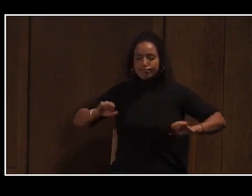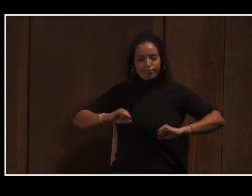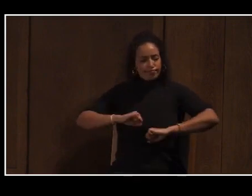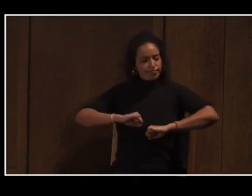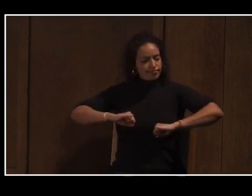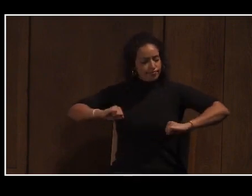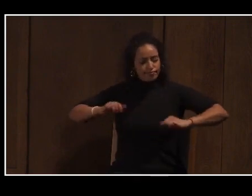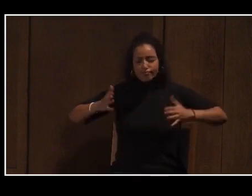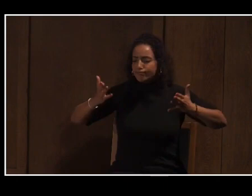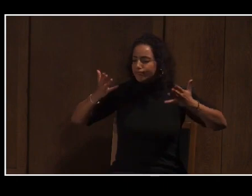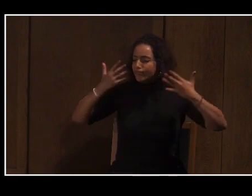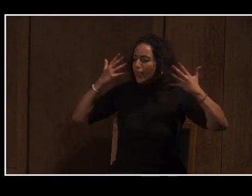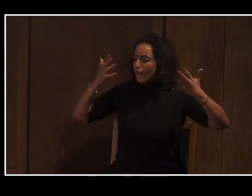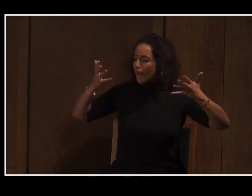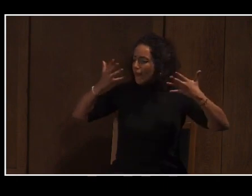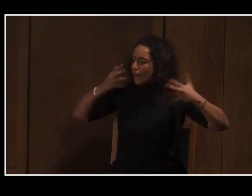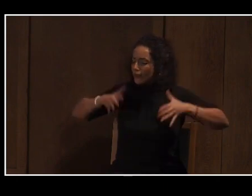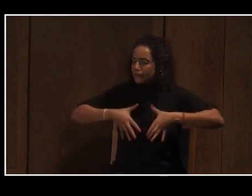in your chest